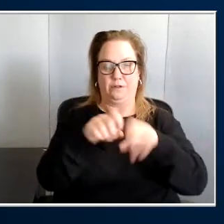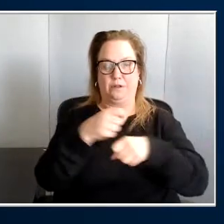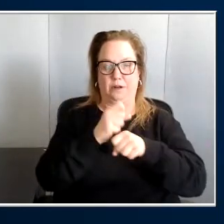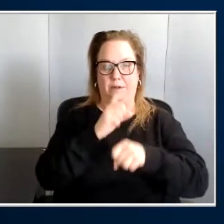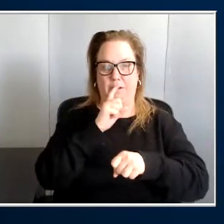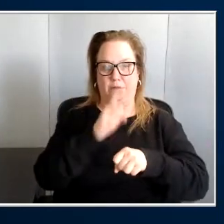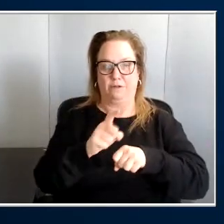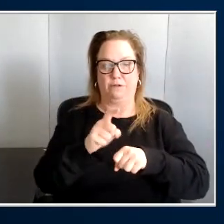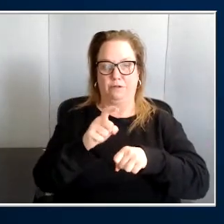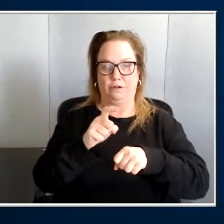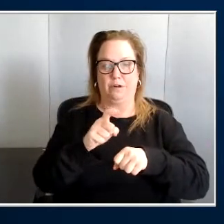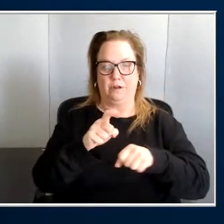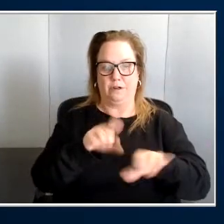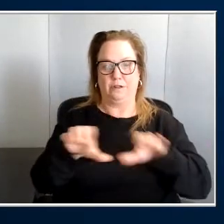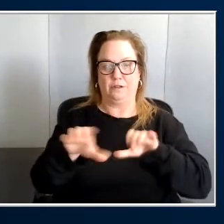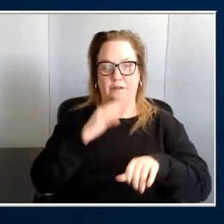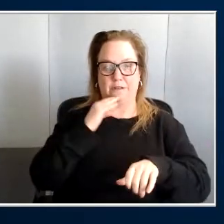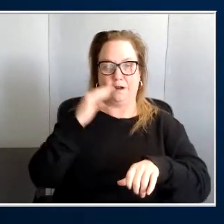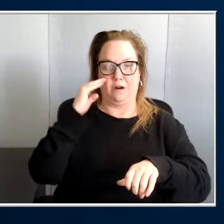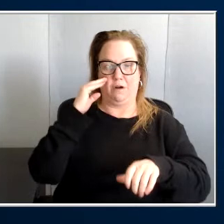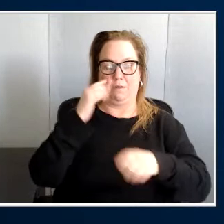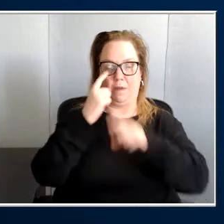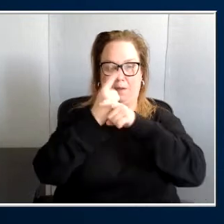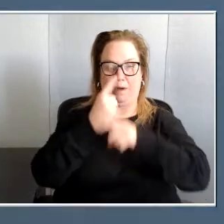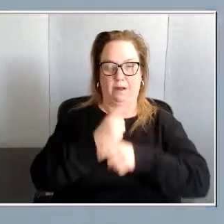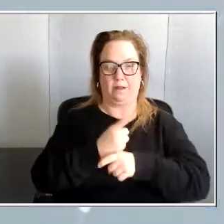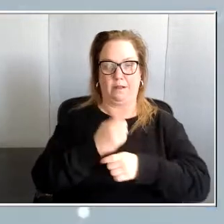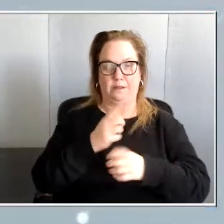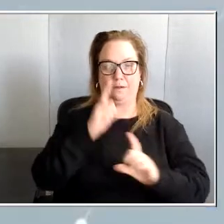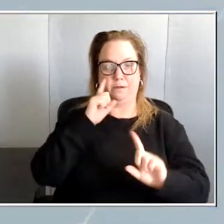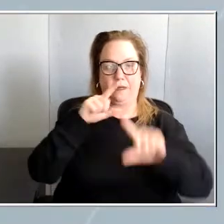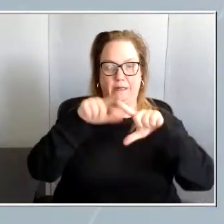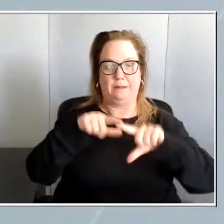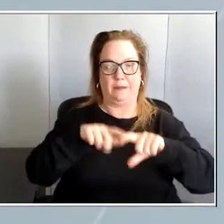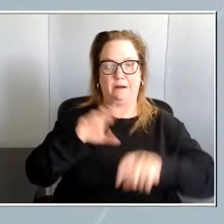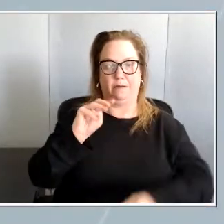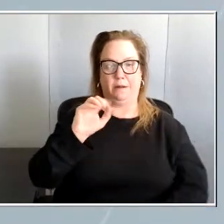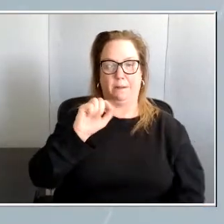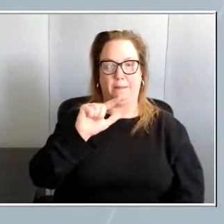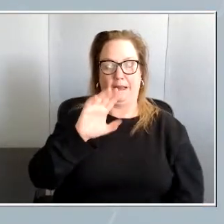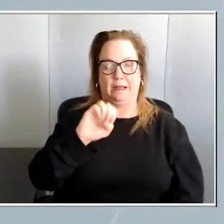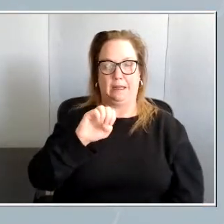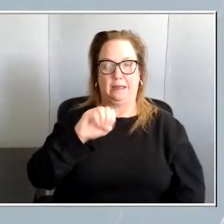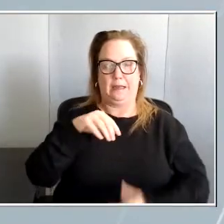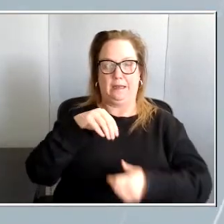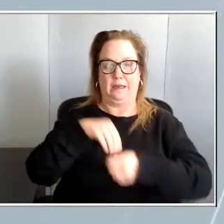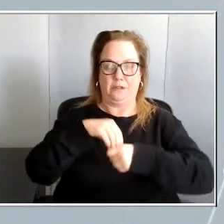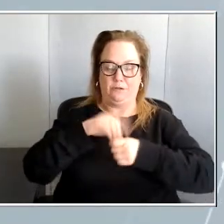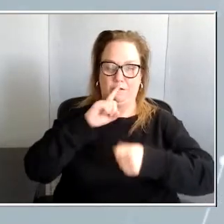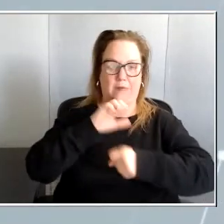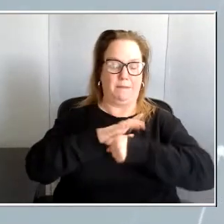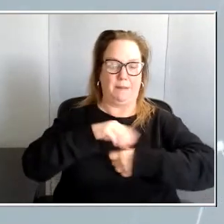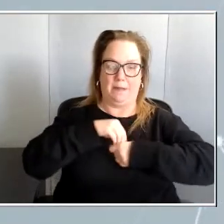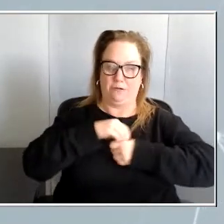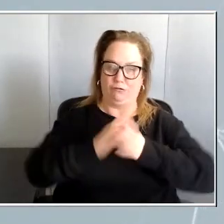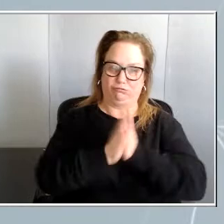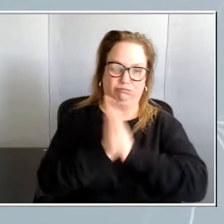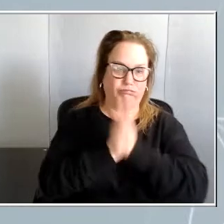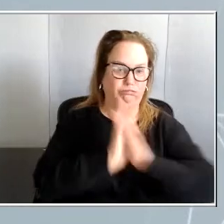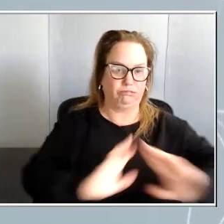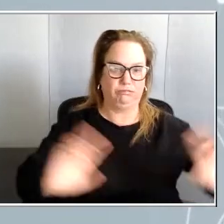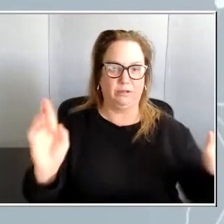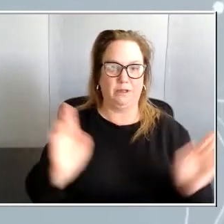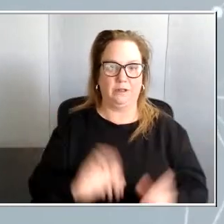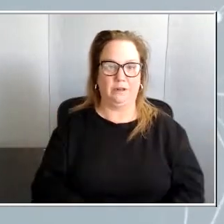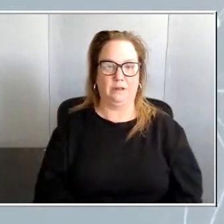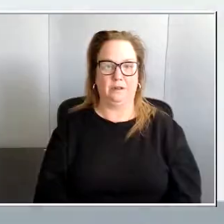home and that she does it on a regular basis. That's one thing we can count on for sure. So that's an internal drive and commitment. Absolutely, absolutely. All right,